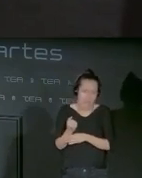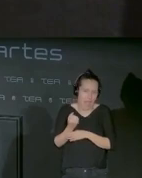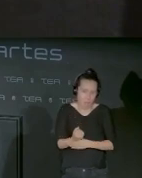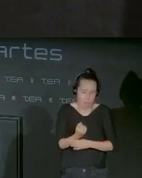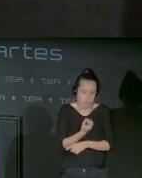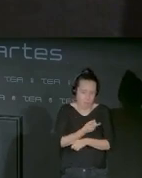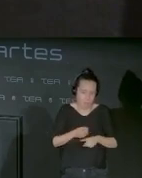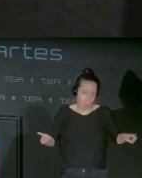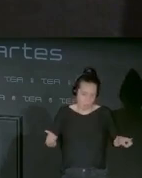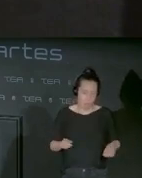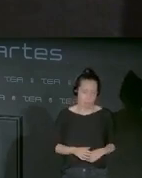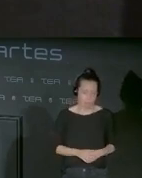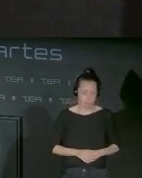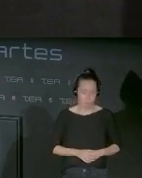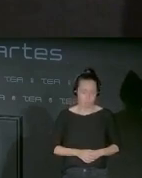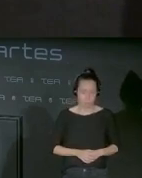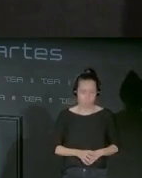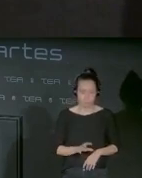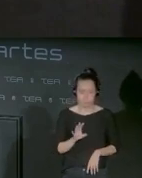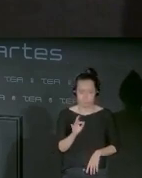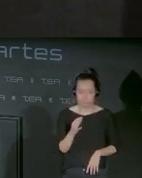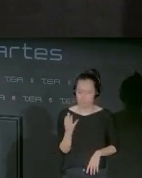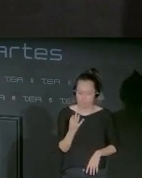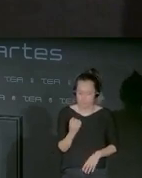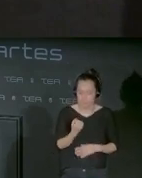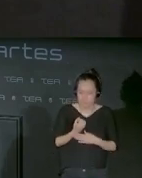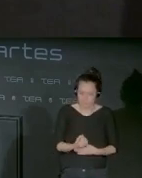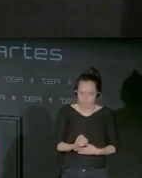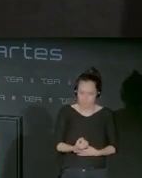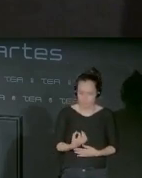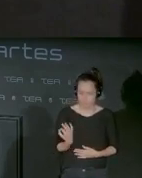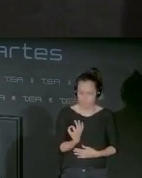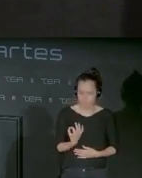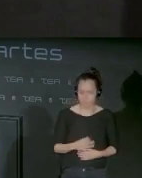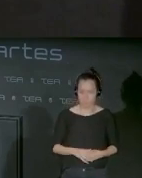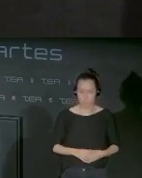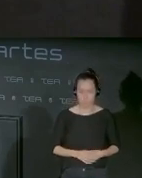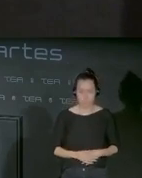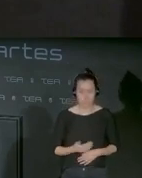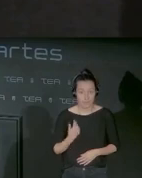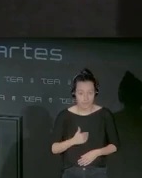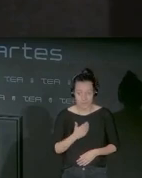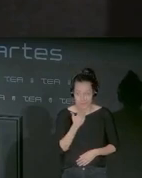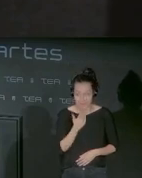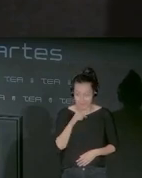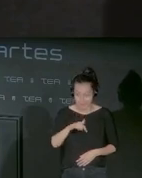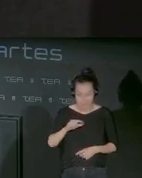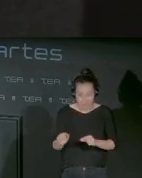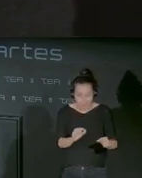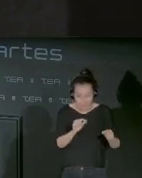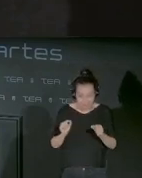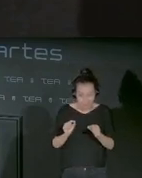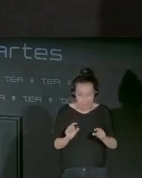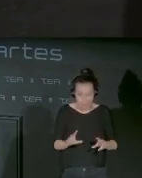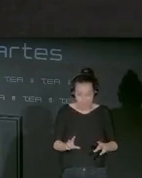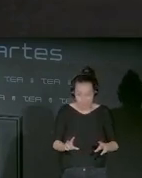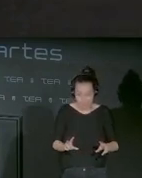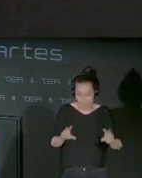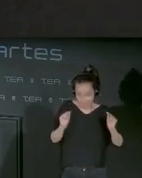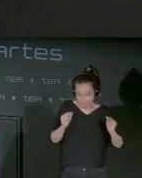I think our time is out, and thank you for contributing to this